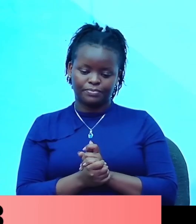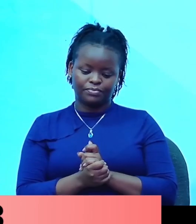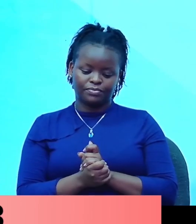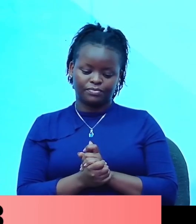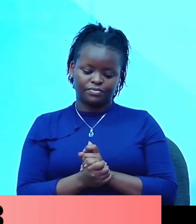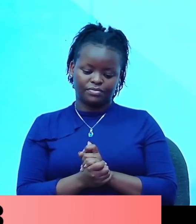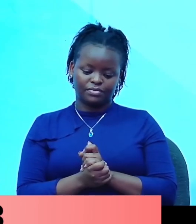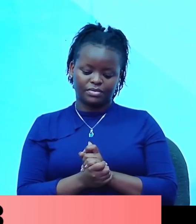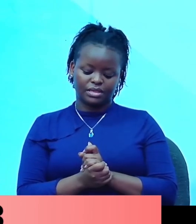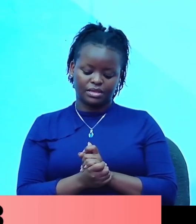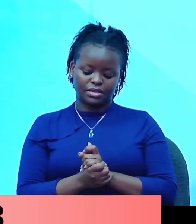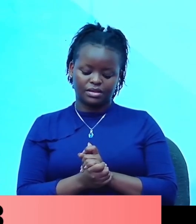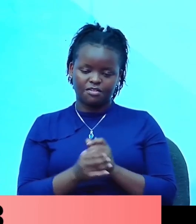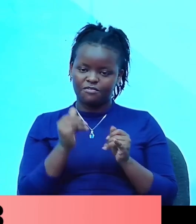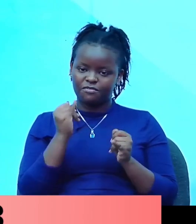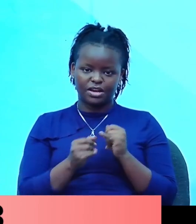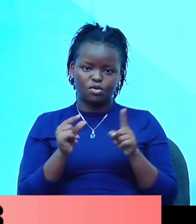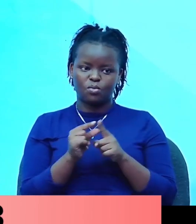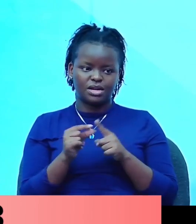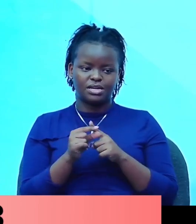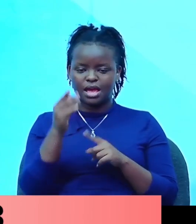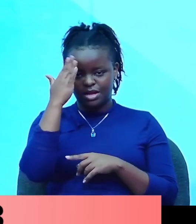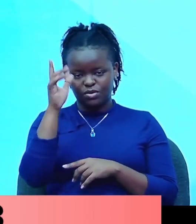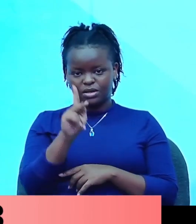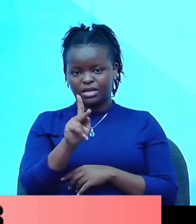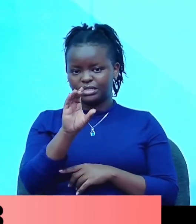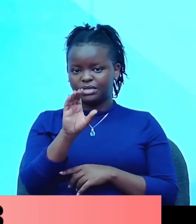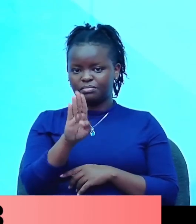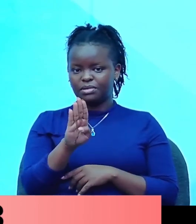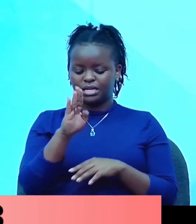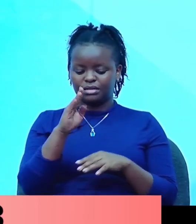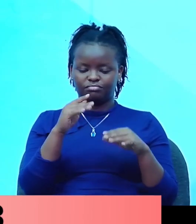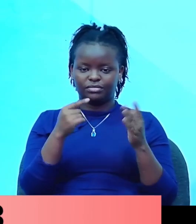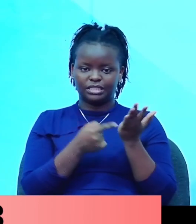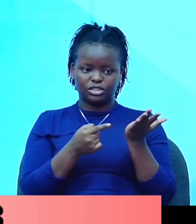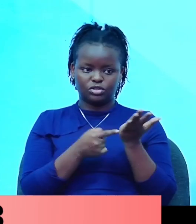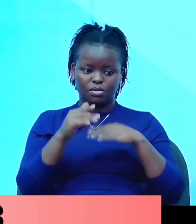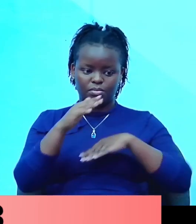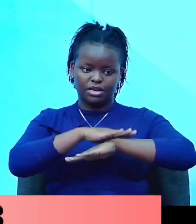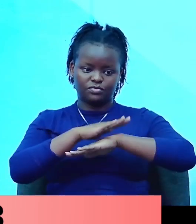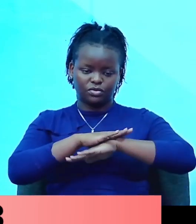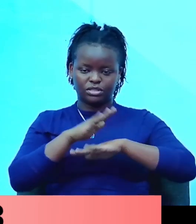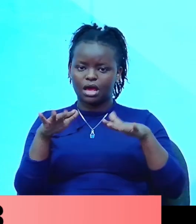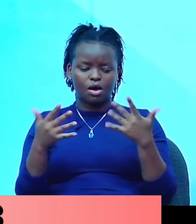One final take. I know KCB is leveraging digital platforms, but I'd just like to know how is